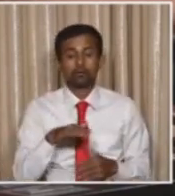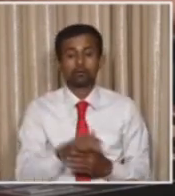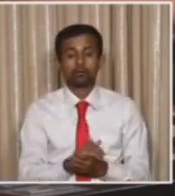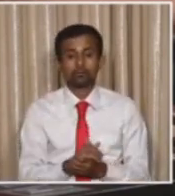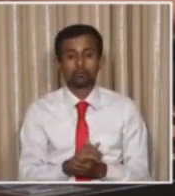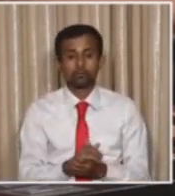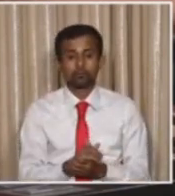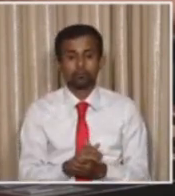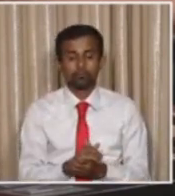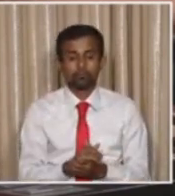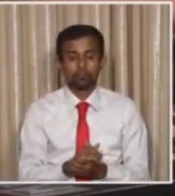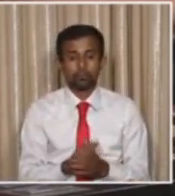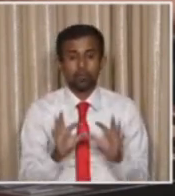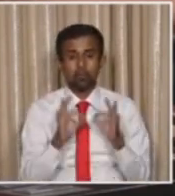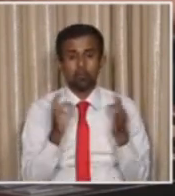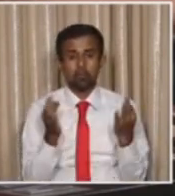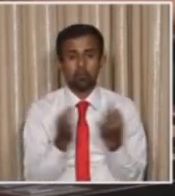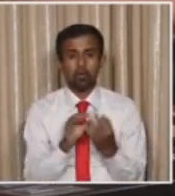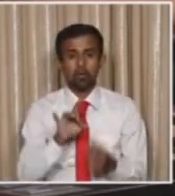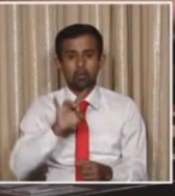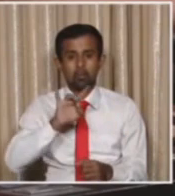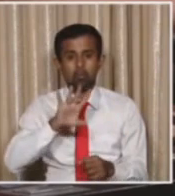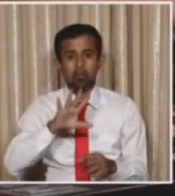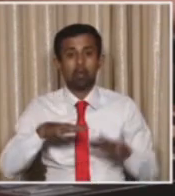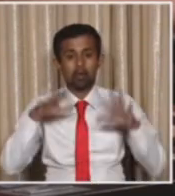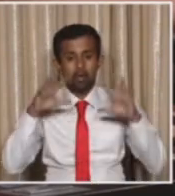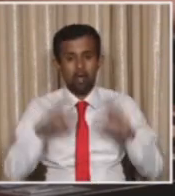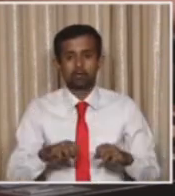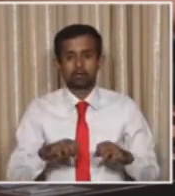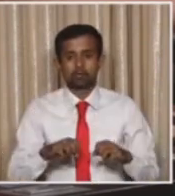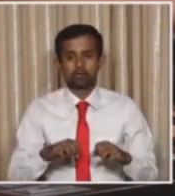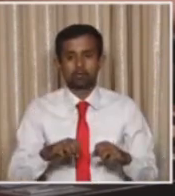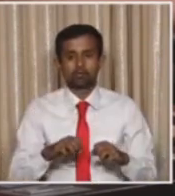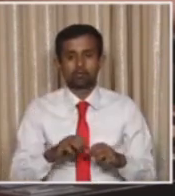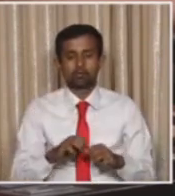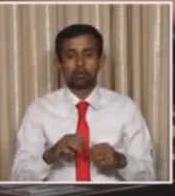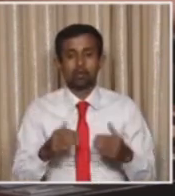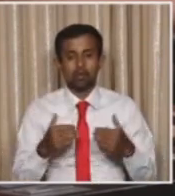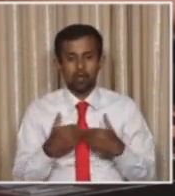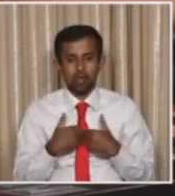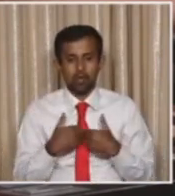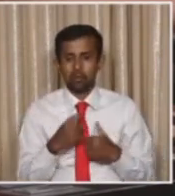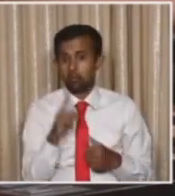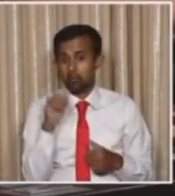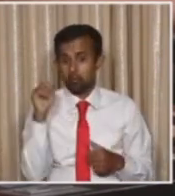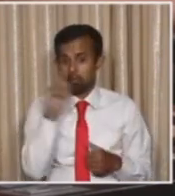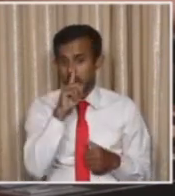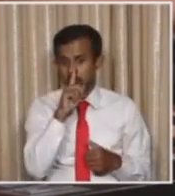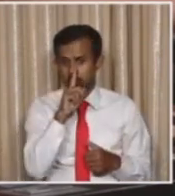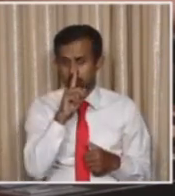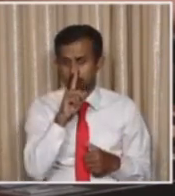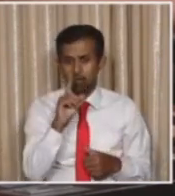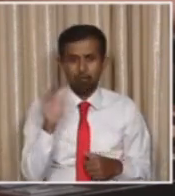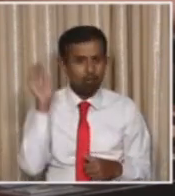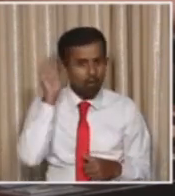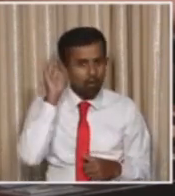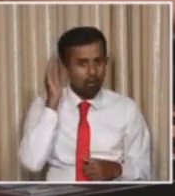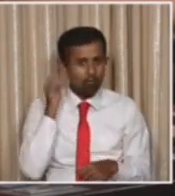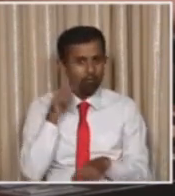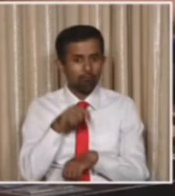families. And this matter, when we first heard that the military had laid a foundation stone